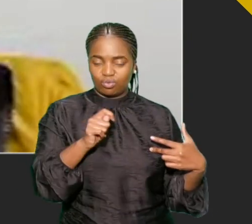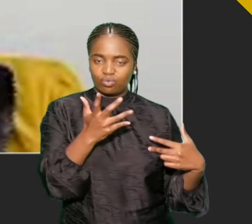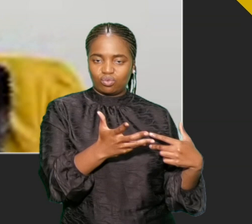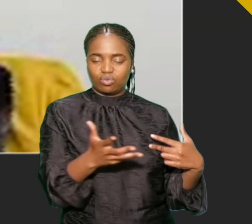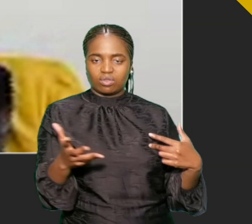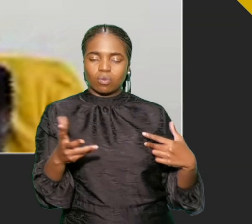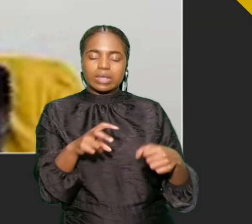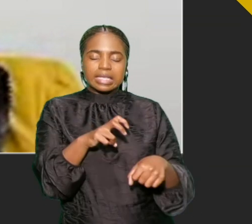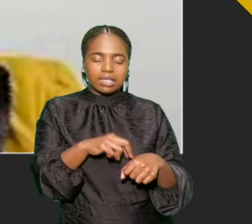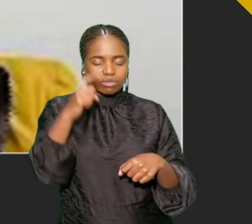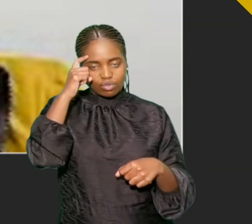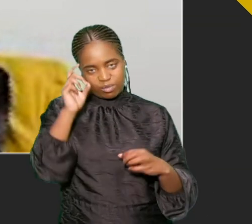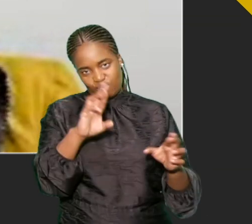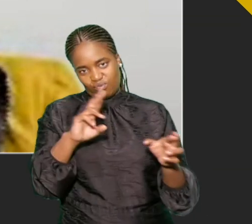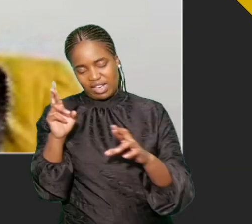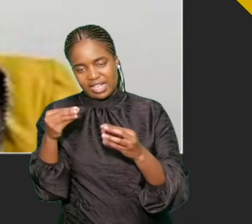problem.